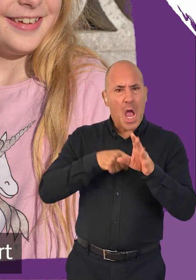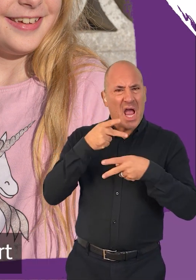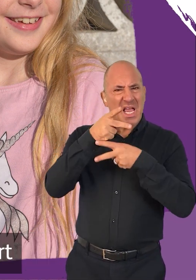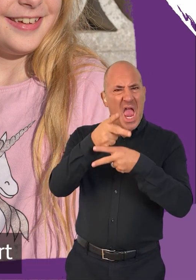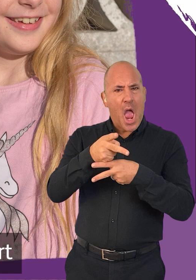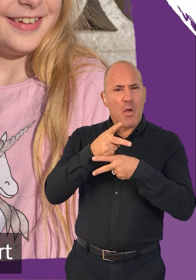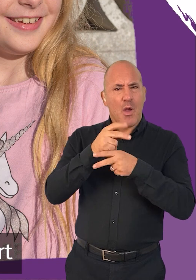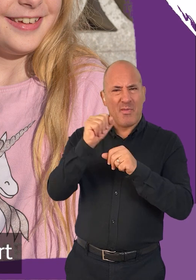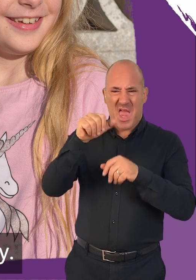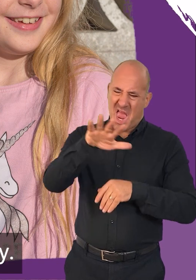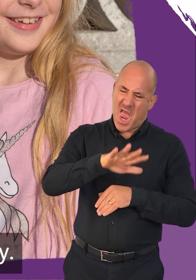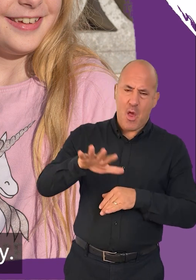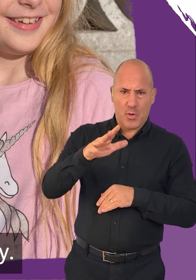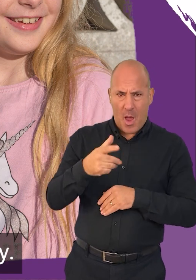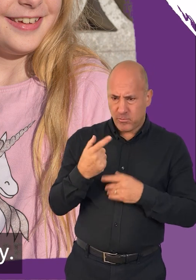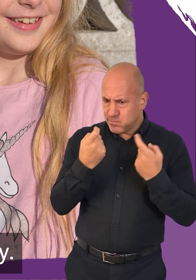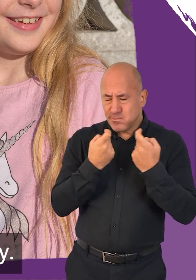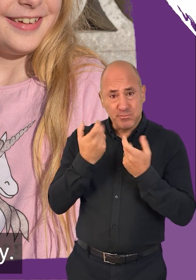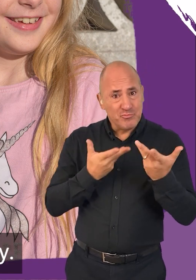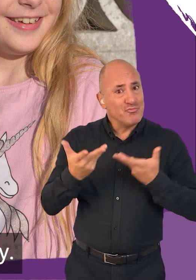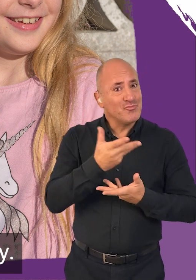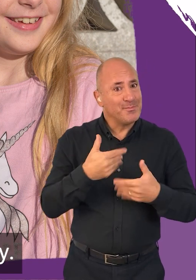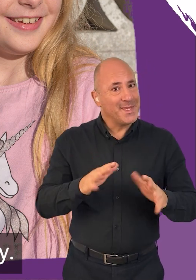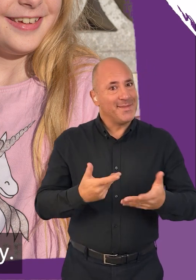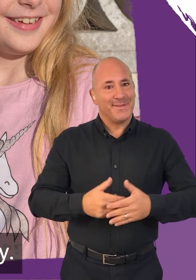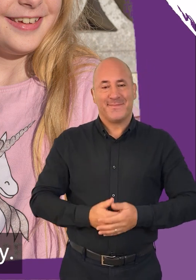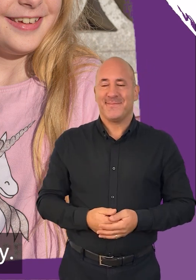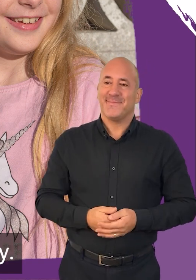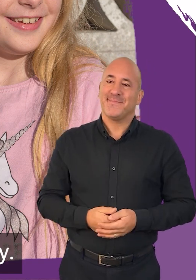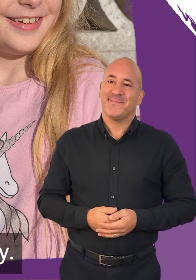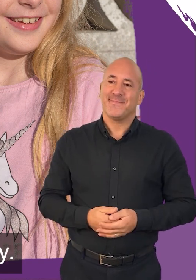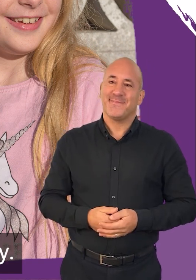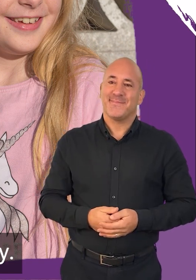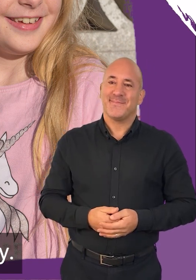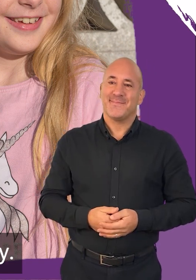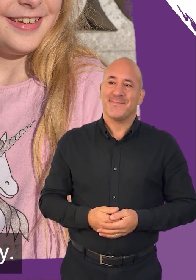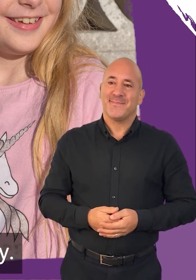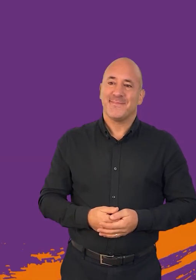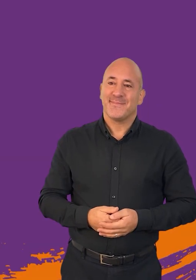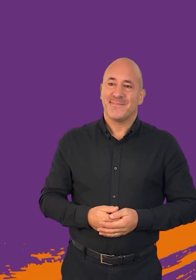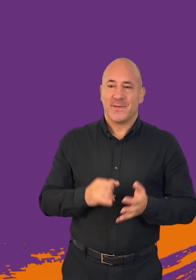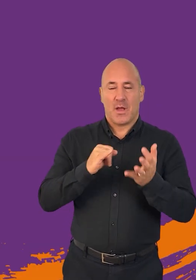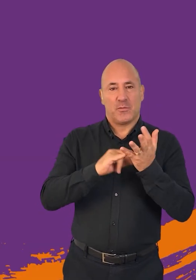look at how they can better support young carers across their constituency.